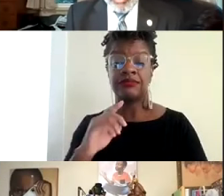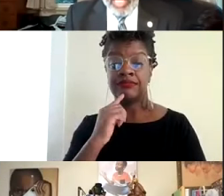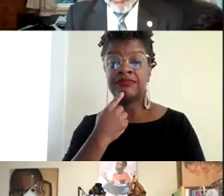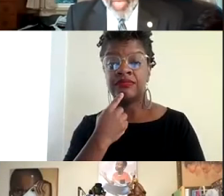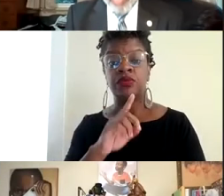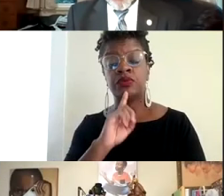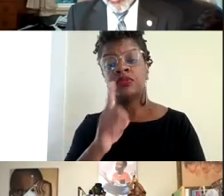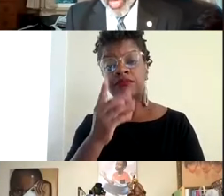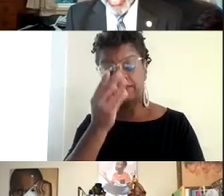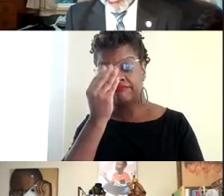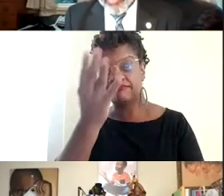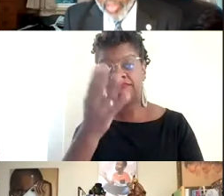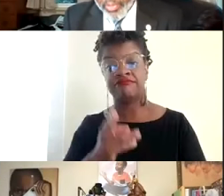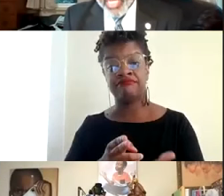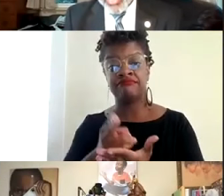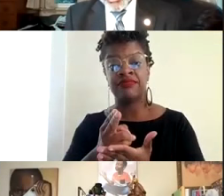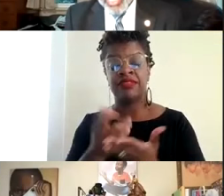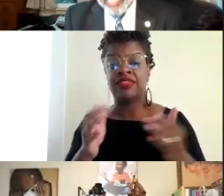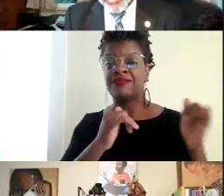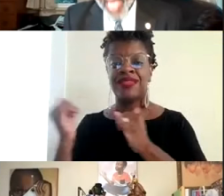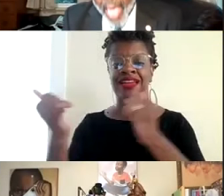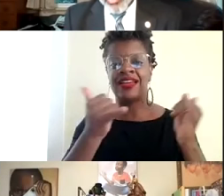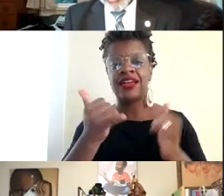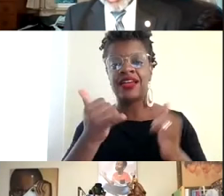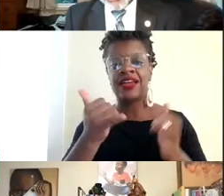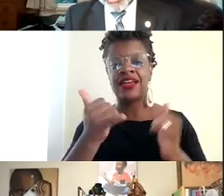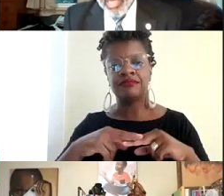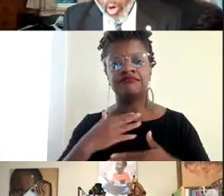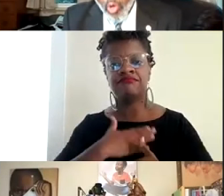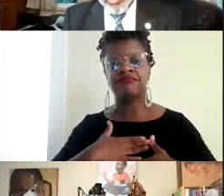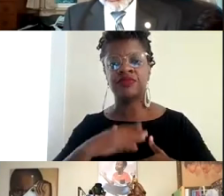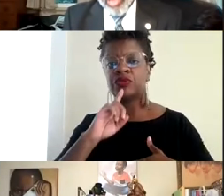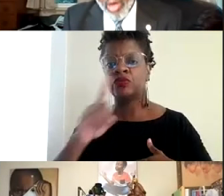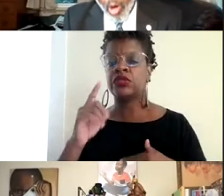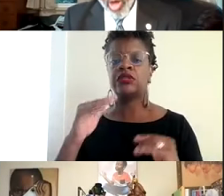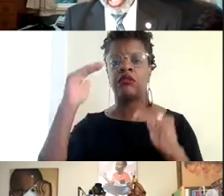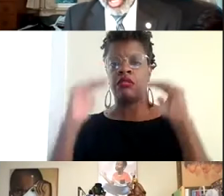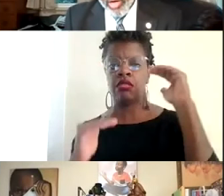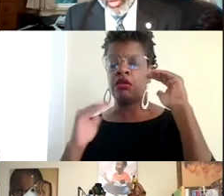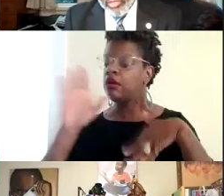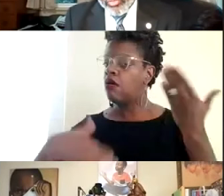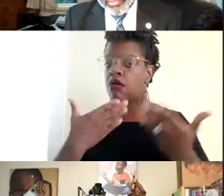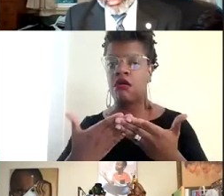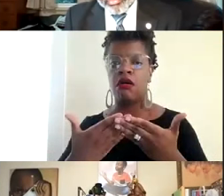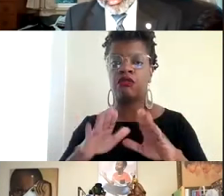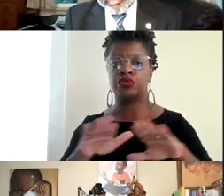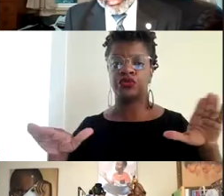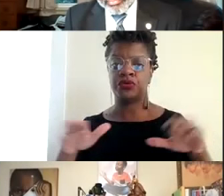honestly, this favorite way of learning isn't equitably open to all of our